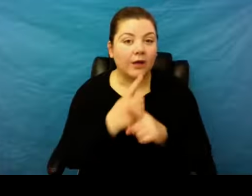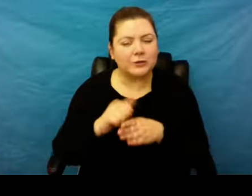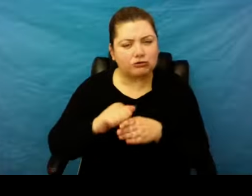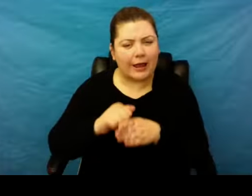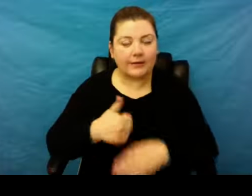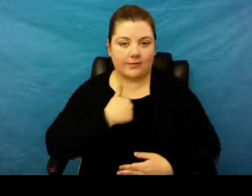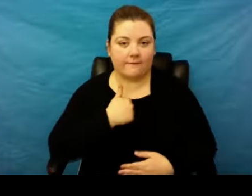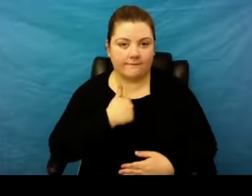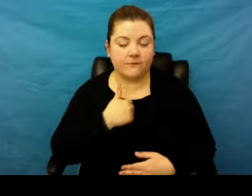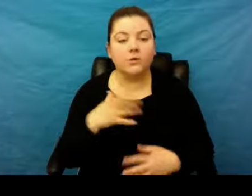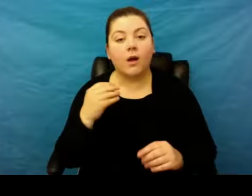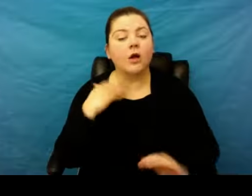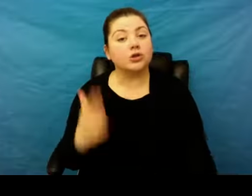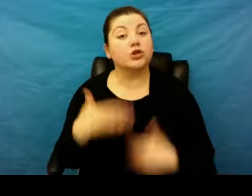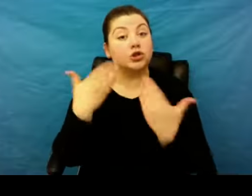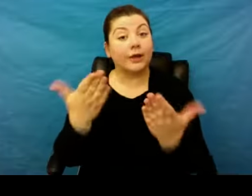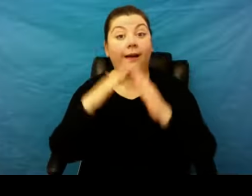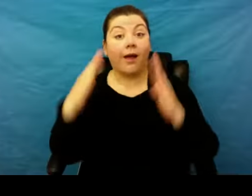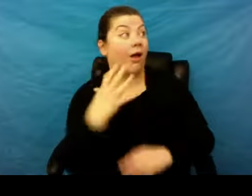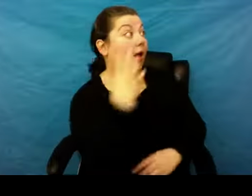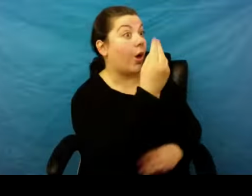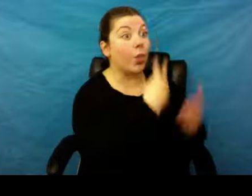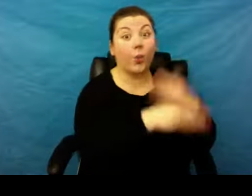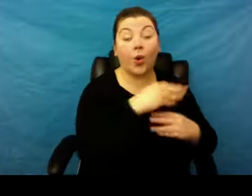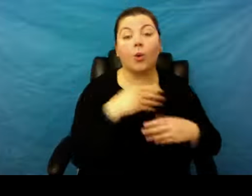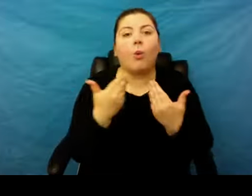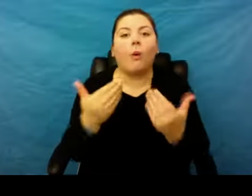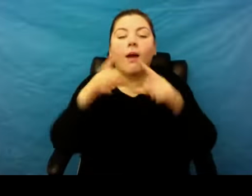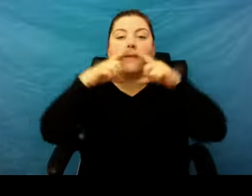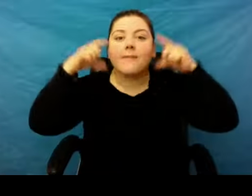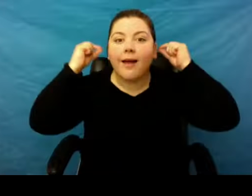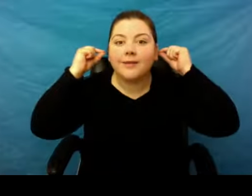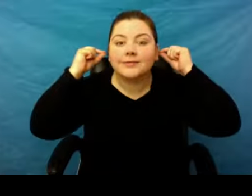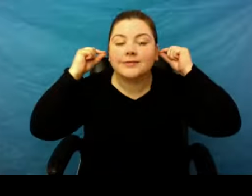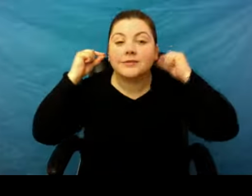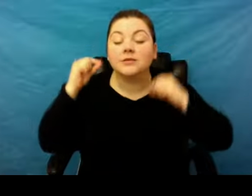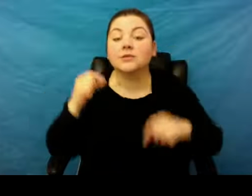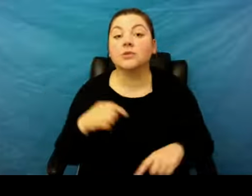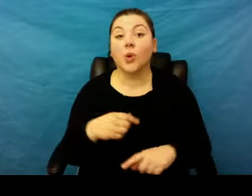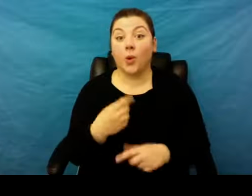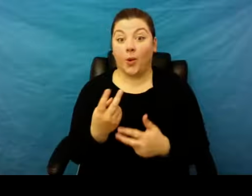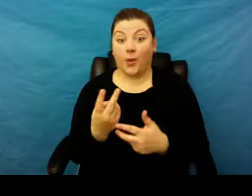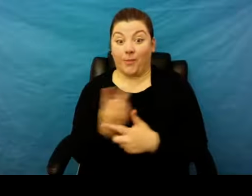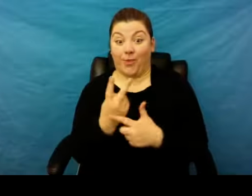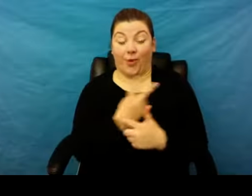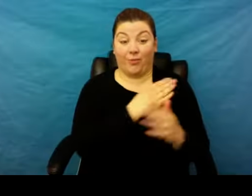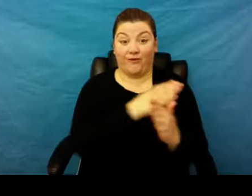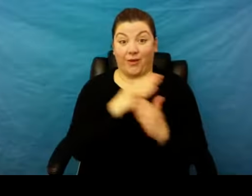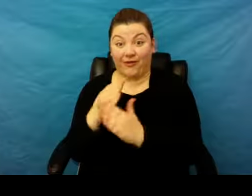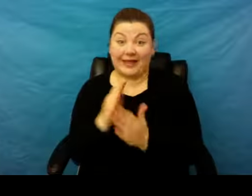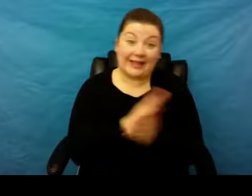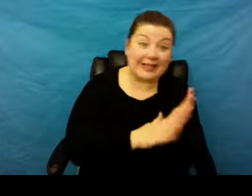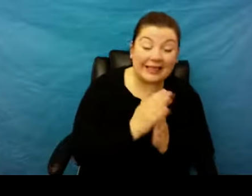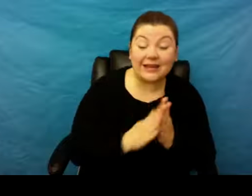mask. And I think those two things combined is incredibly powerful and will prevent the